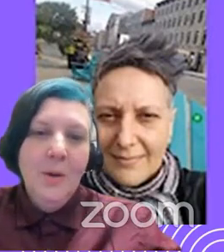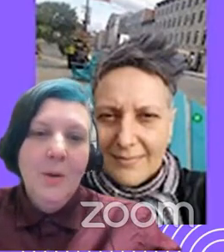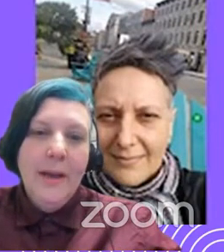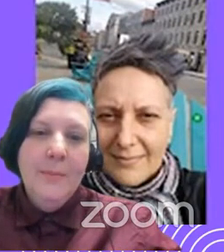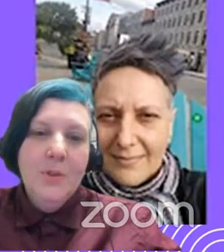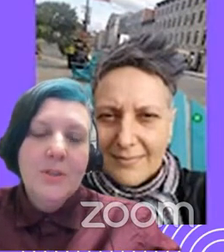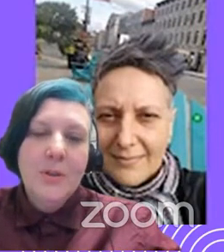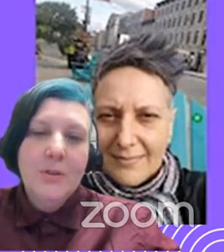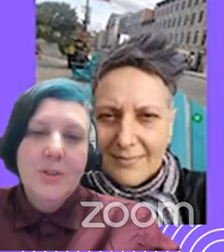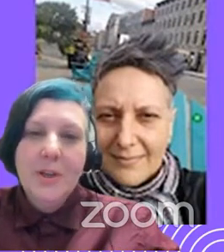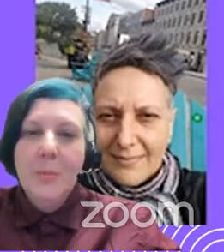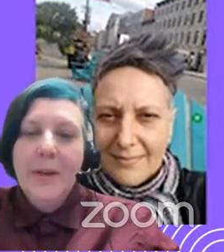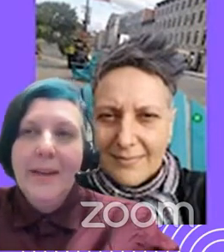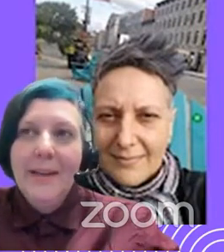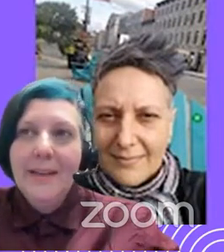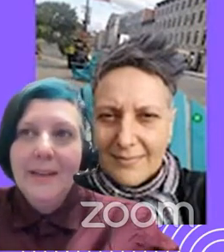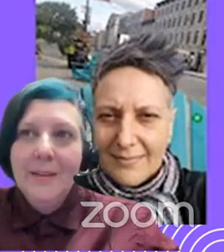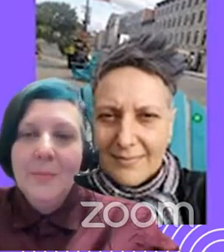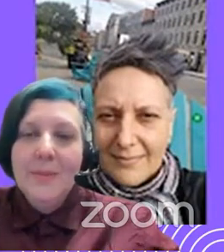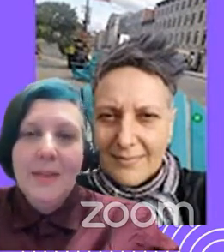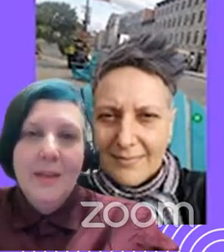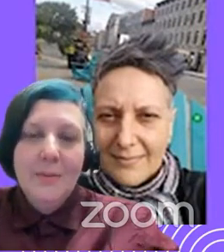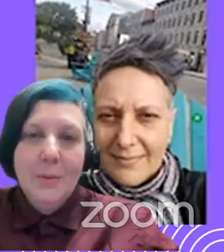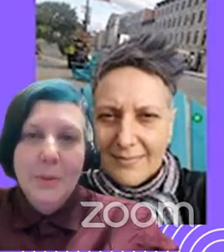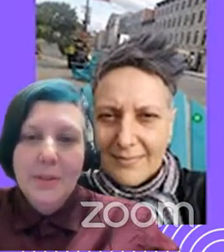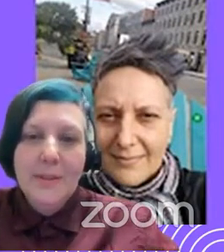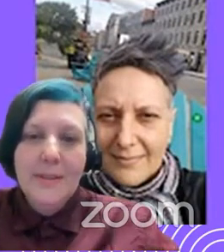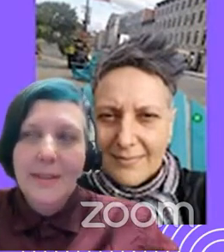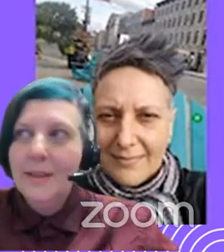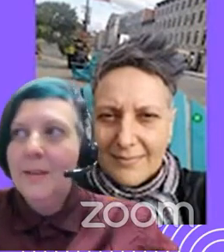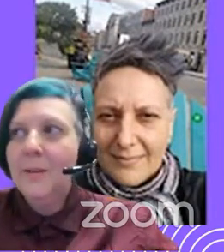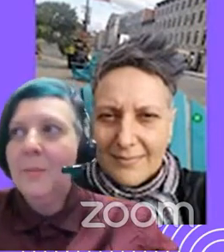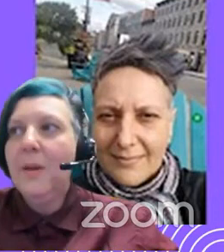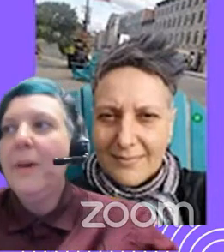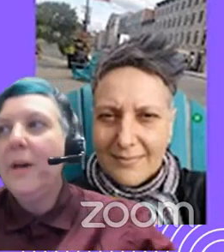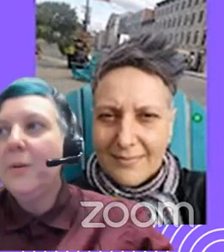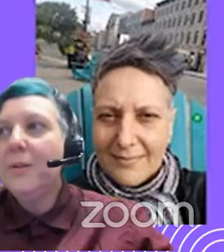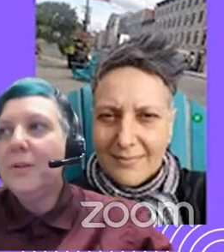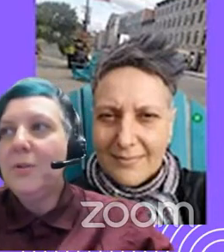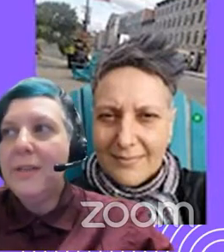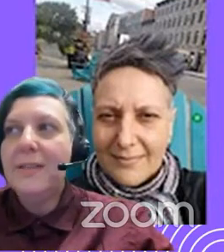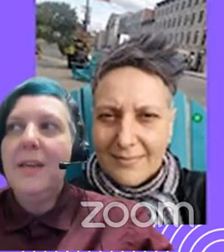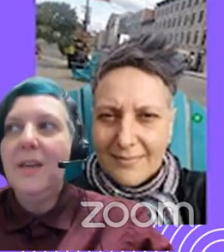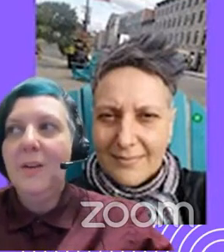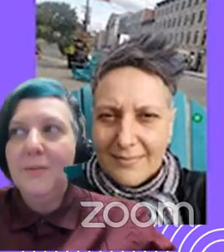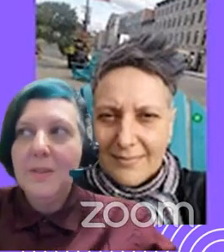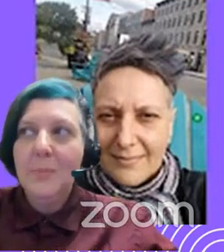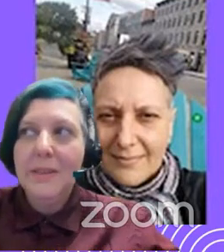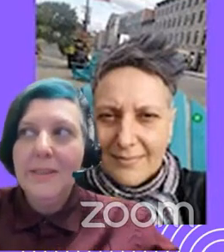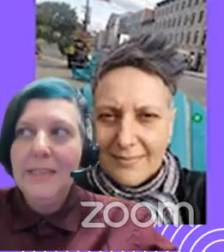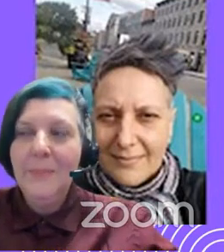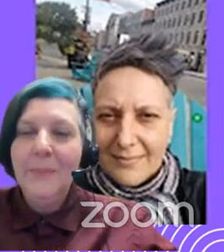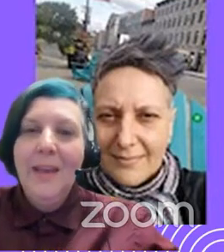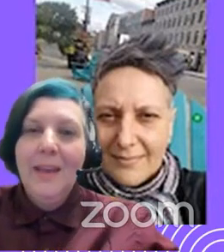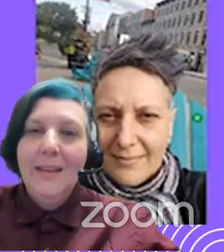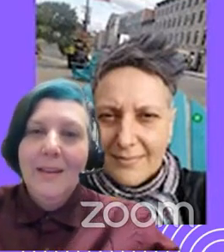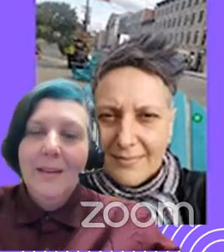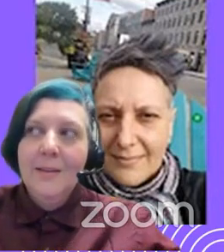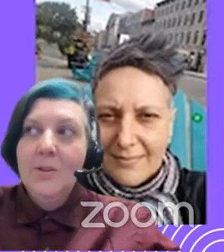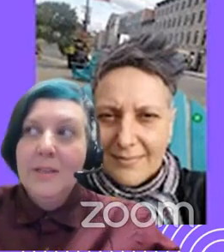Okay, so I'm just going to start by saying a few words about Trans Day of